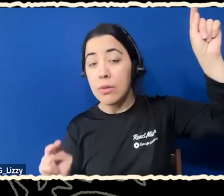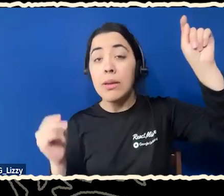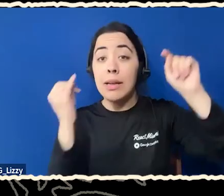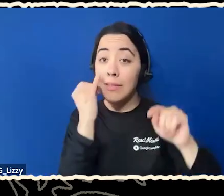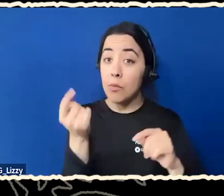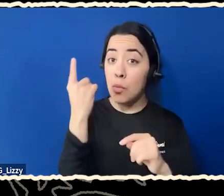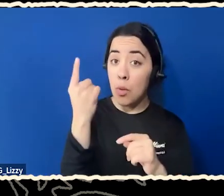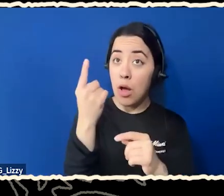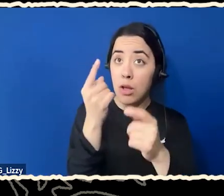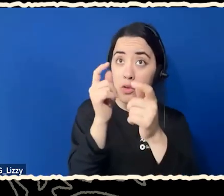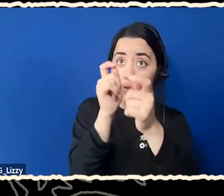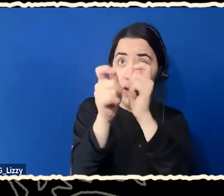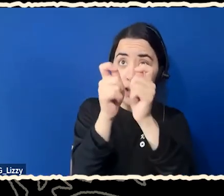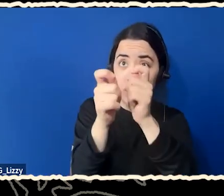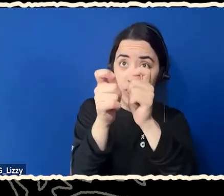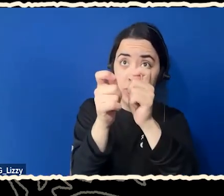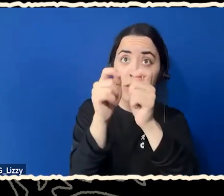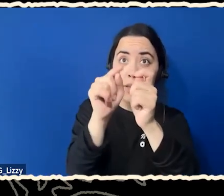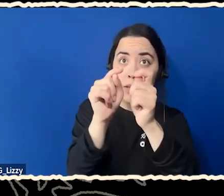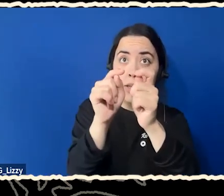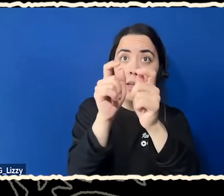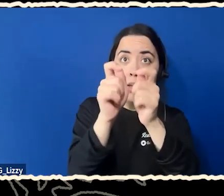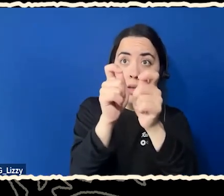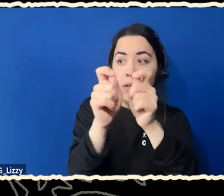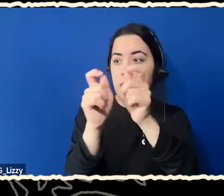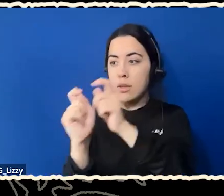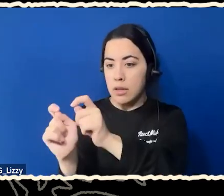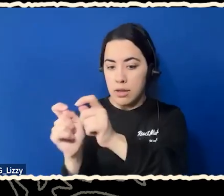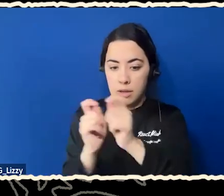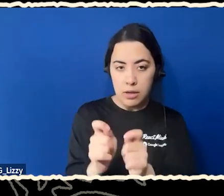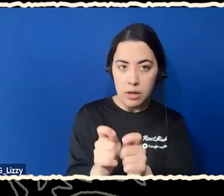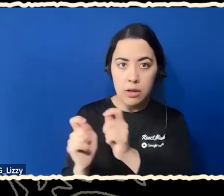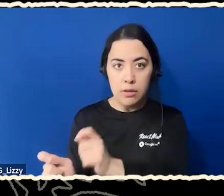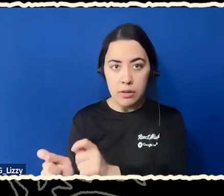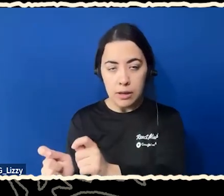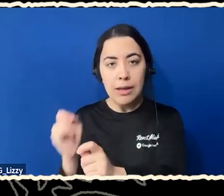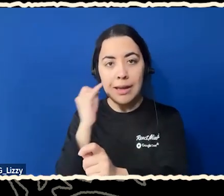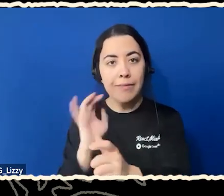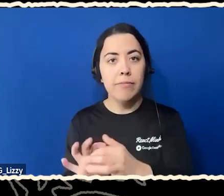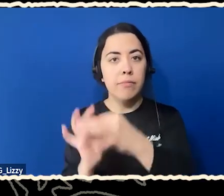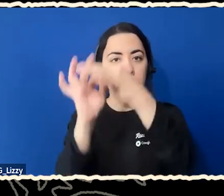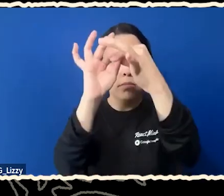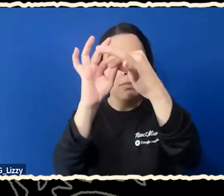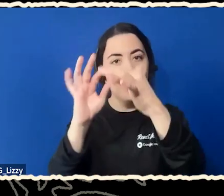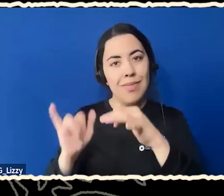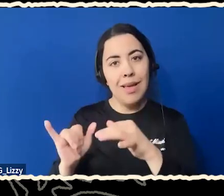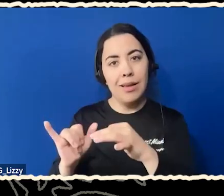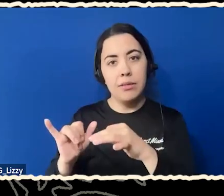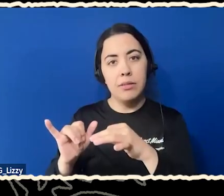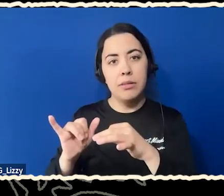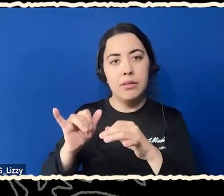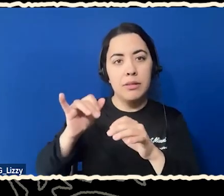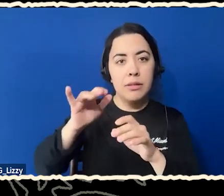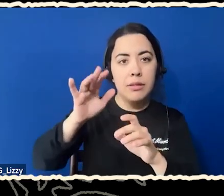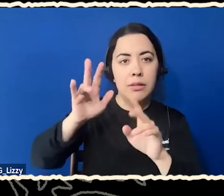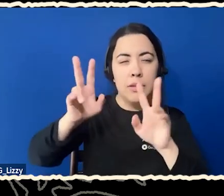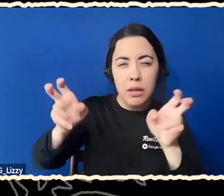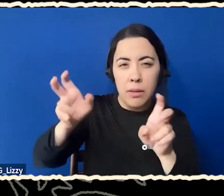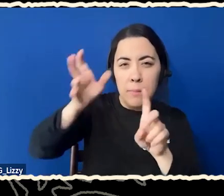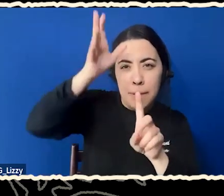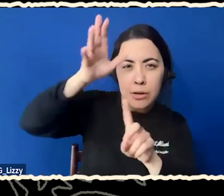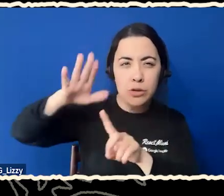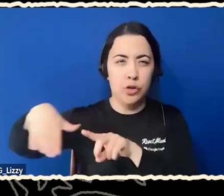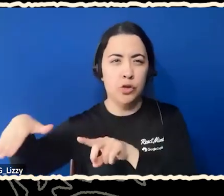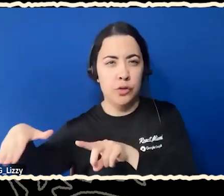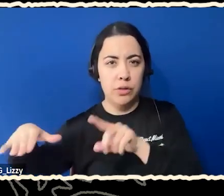renders, React is just going to keep rendering all of the children inside of that. So in this example, if the app component